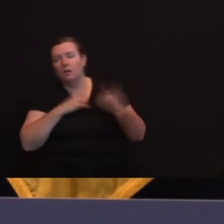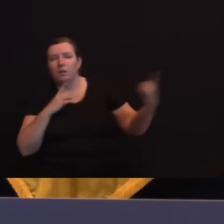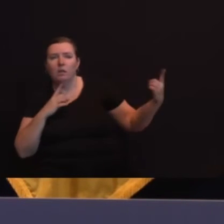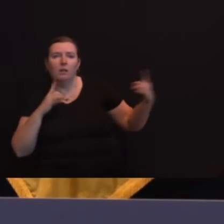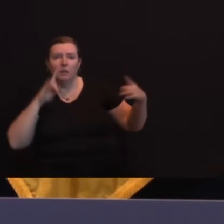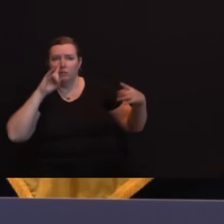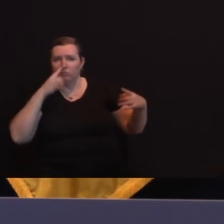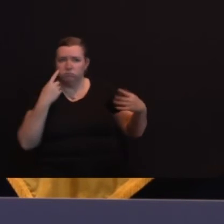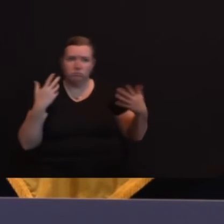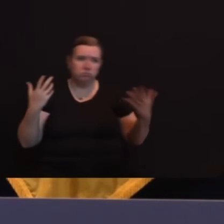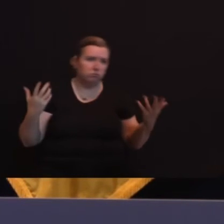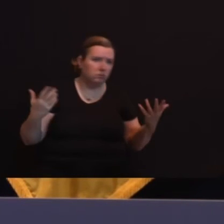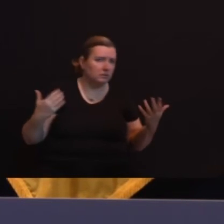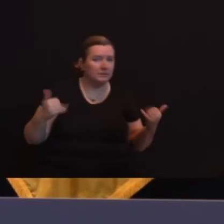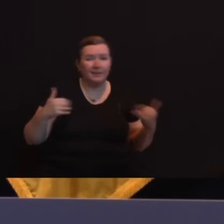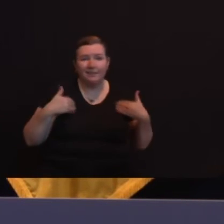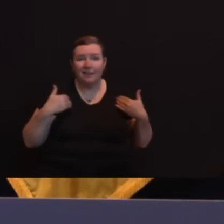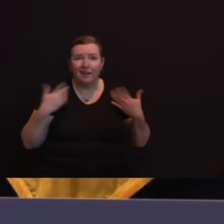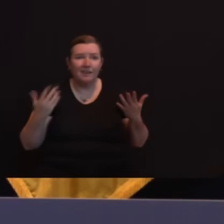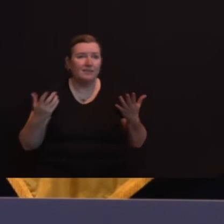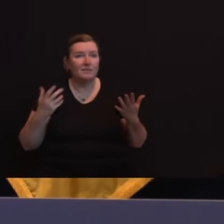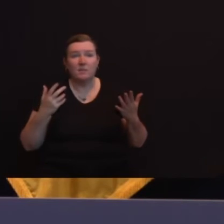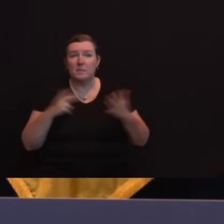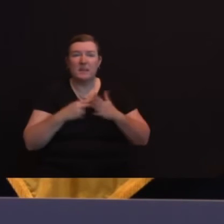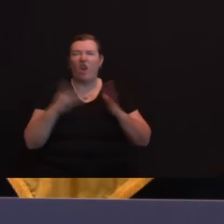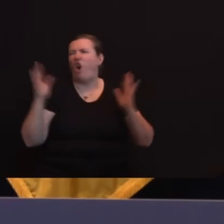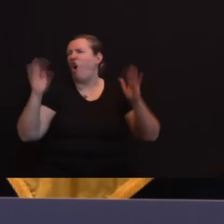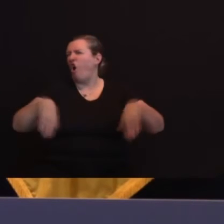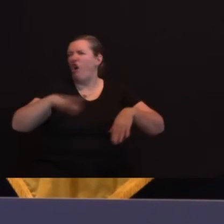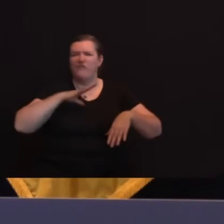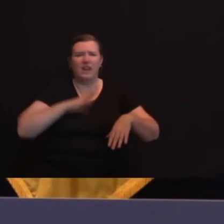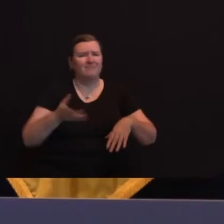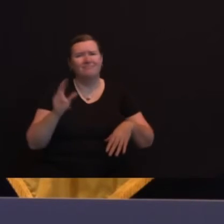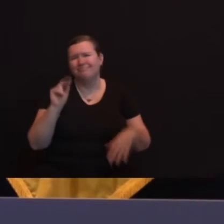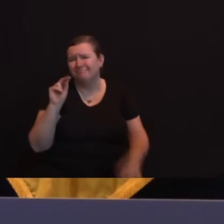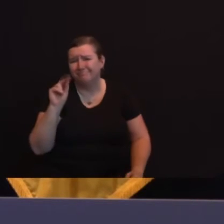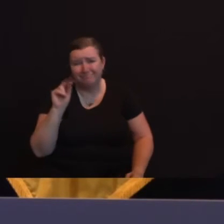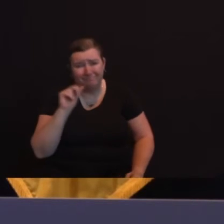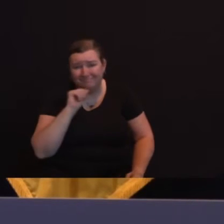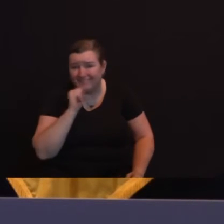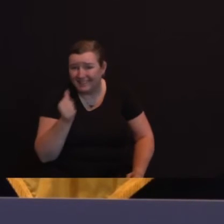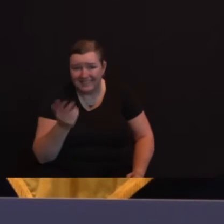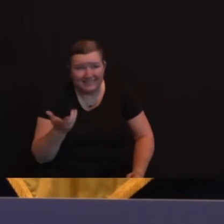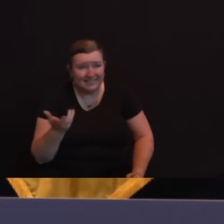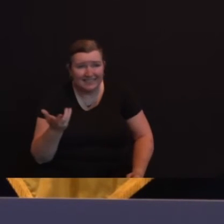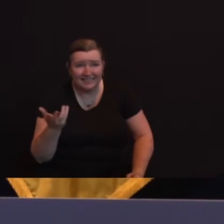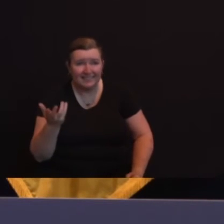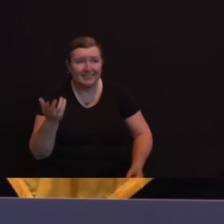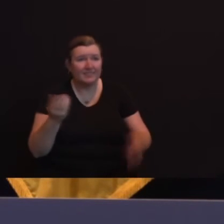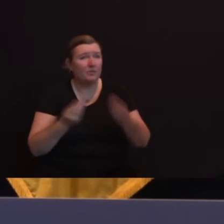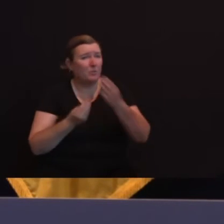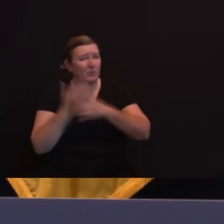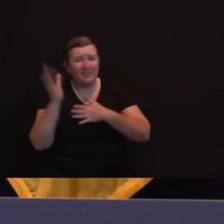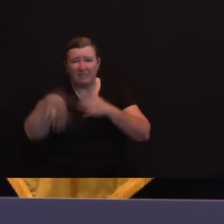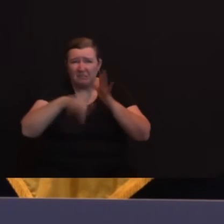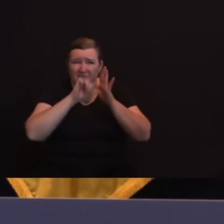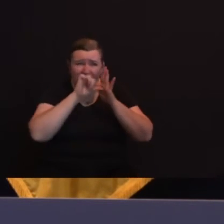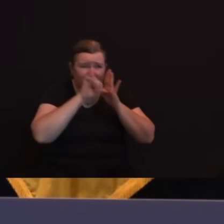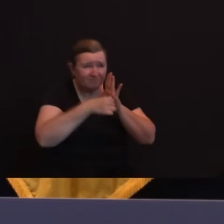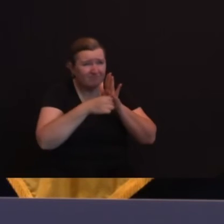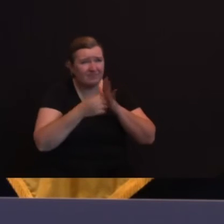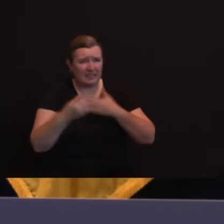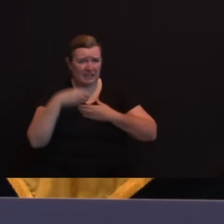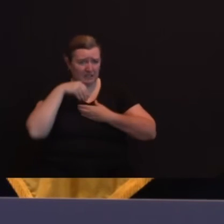young and healthy, that they're not invincible. This was something we spent a ton of time on in the spring, that they could be asymptomatic in good